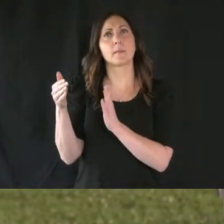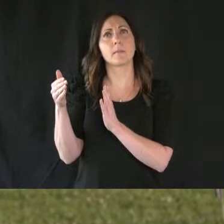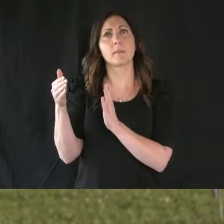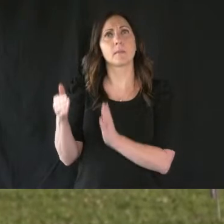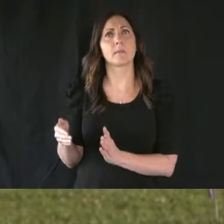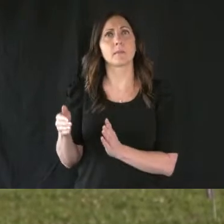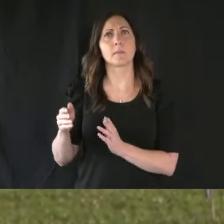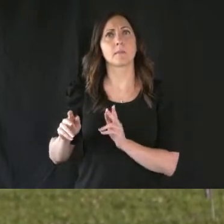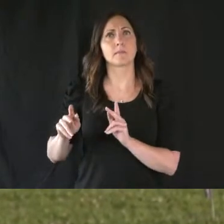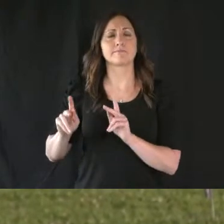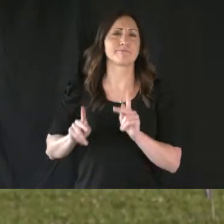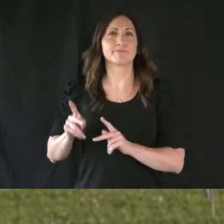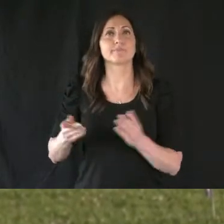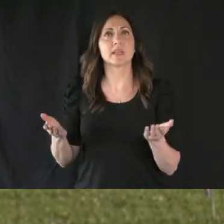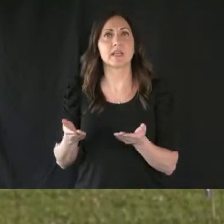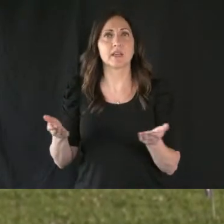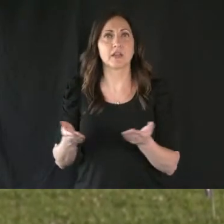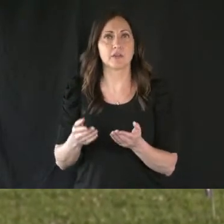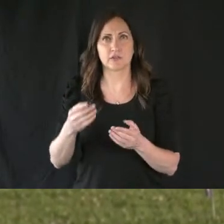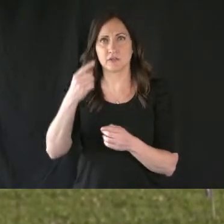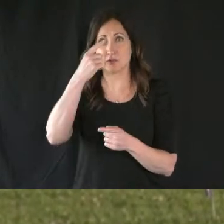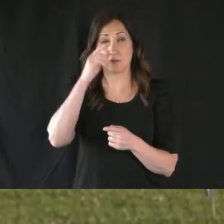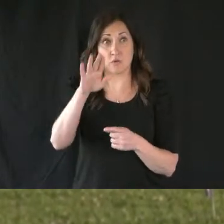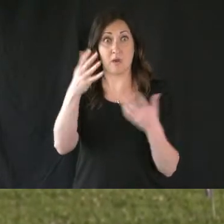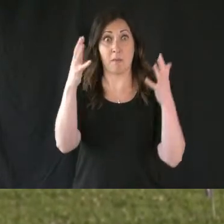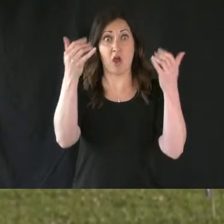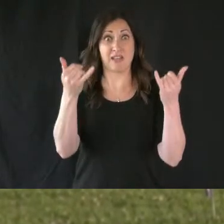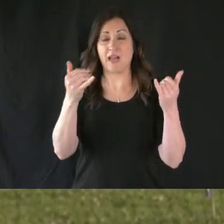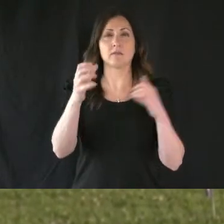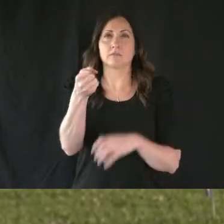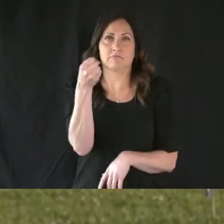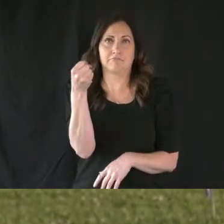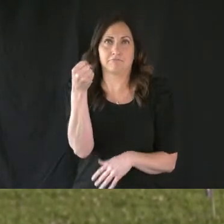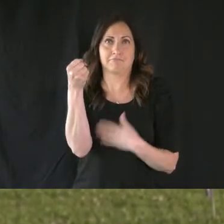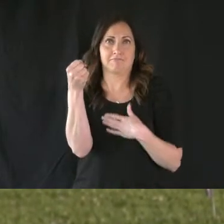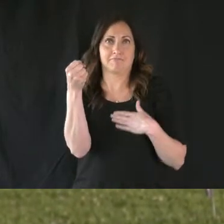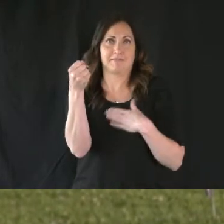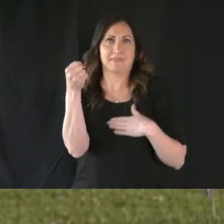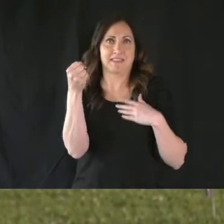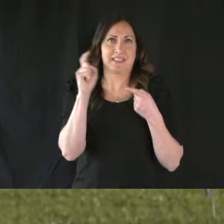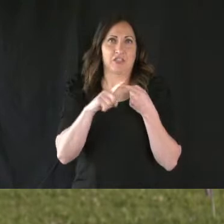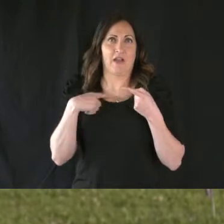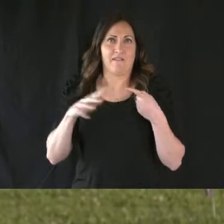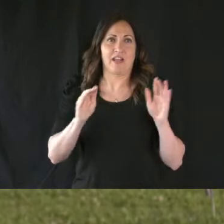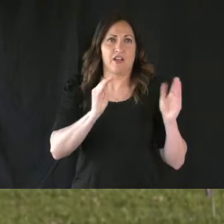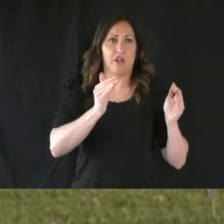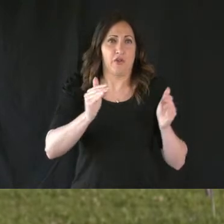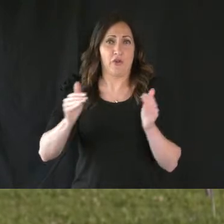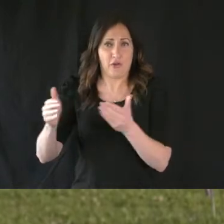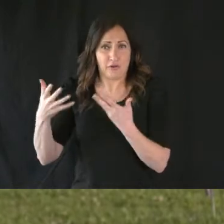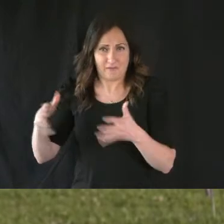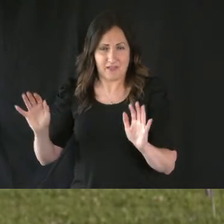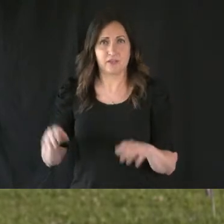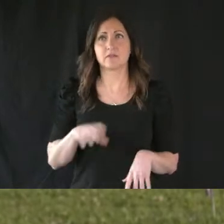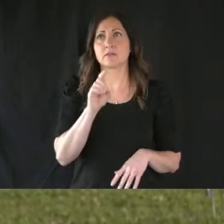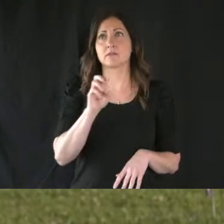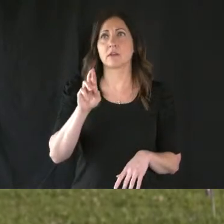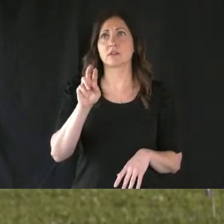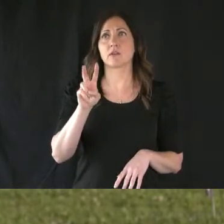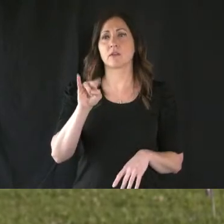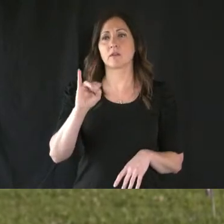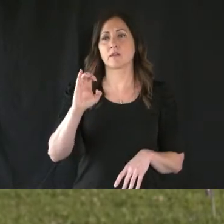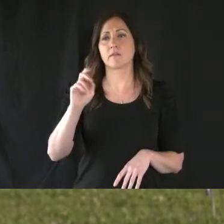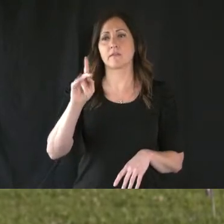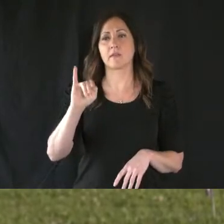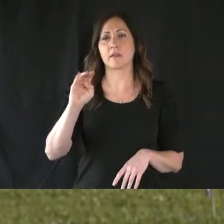with us today, so please hold your applause until they've all been introduced. Dr. Vicki